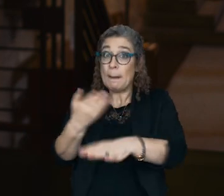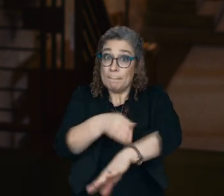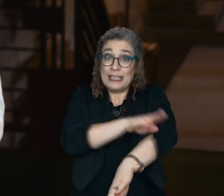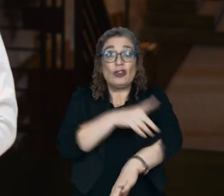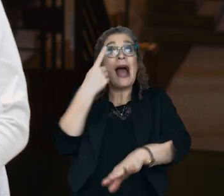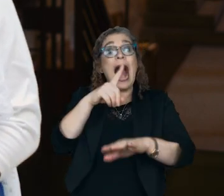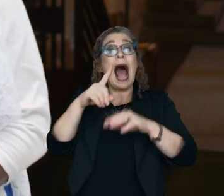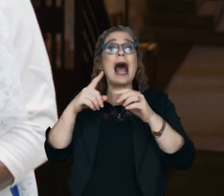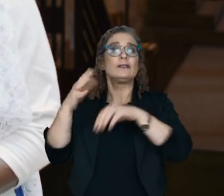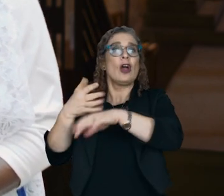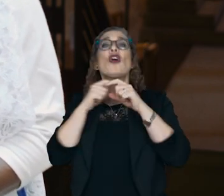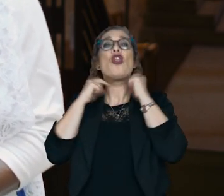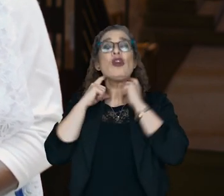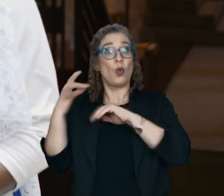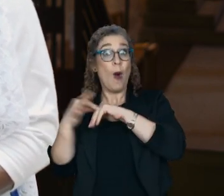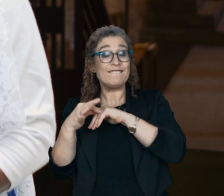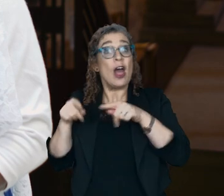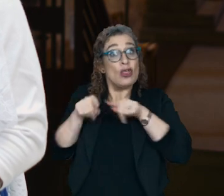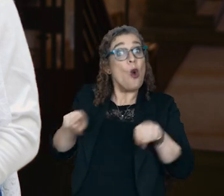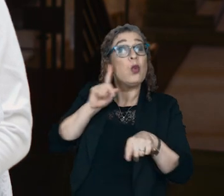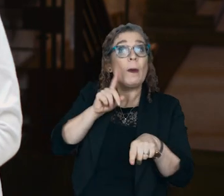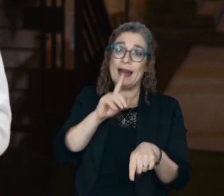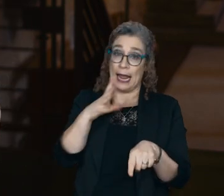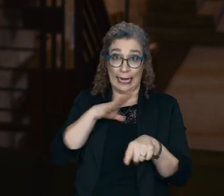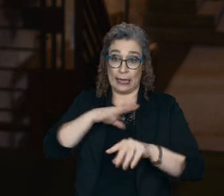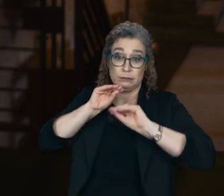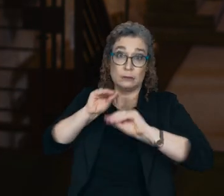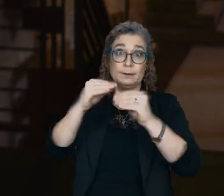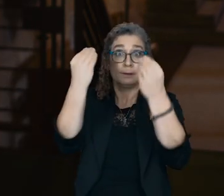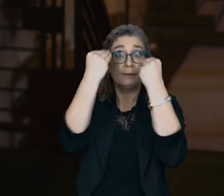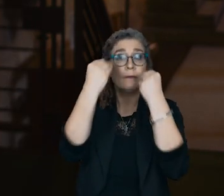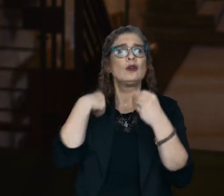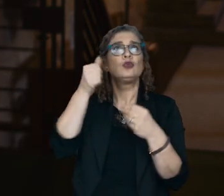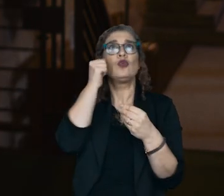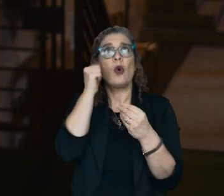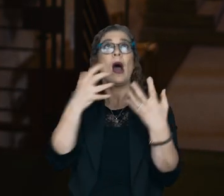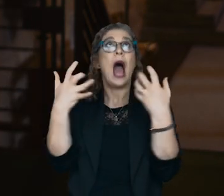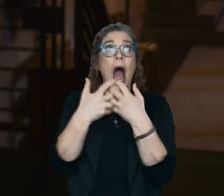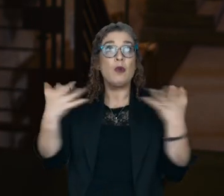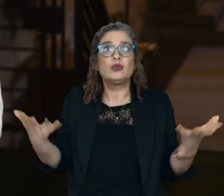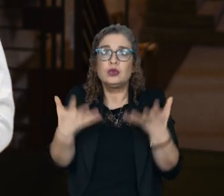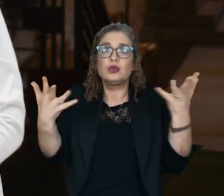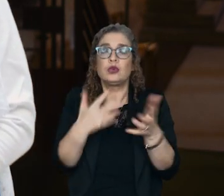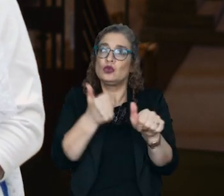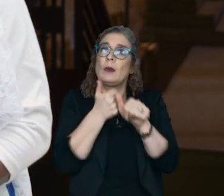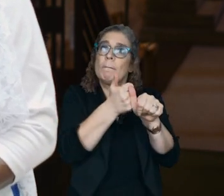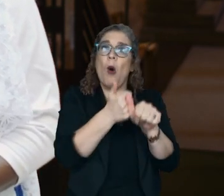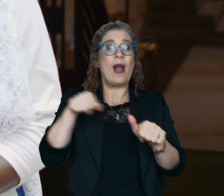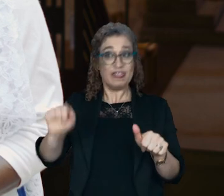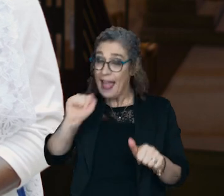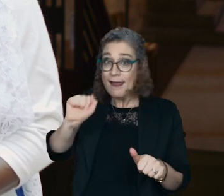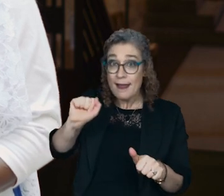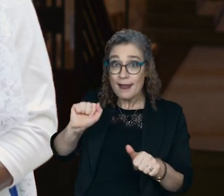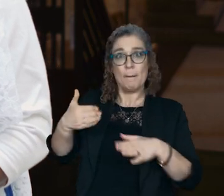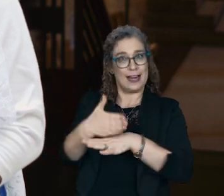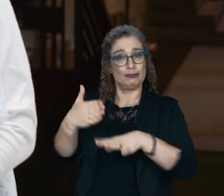wives, need equipping and training to enable them to support the ministry that God has called them to